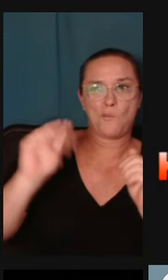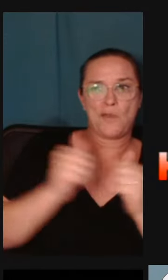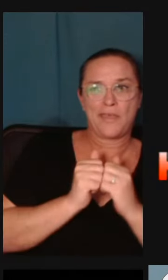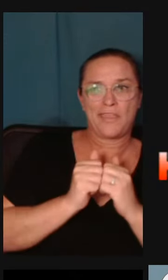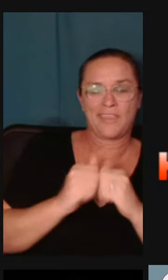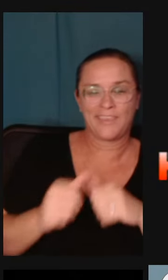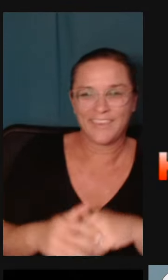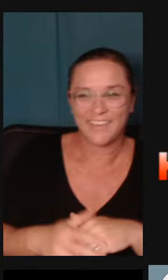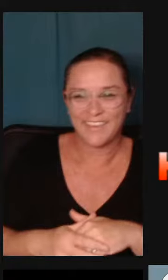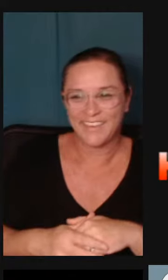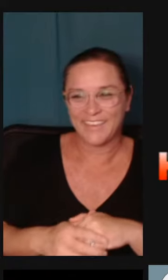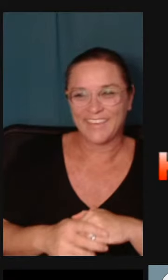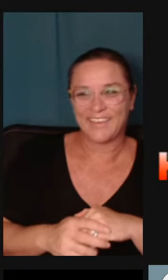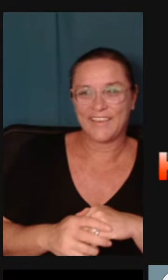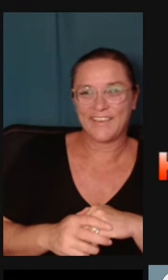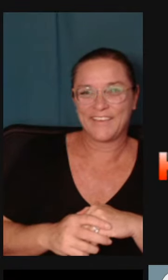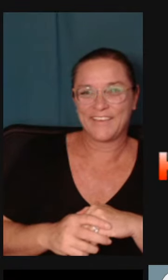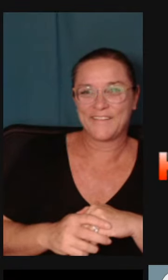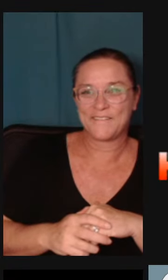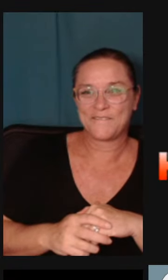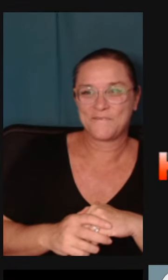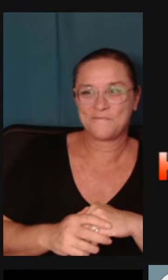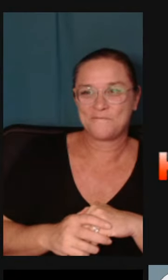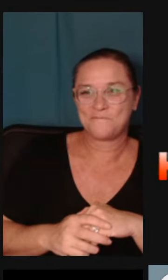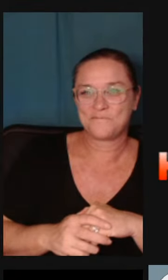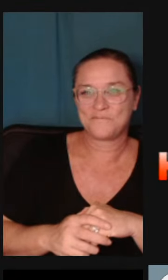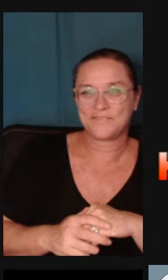a mighty mule.